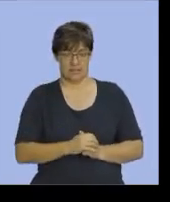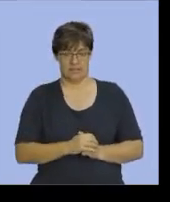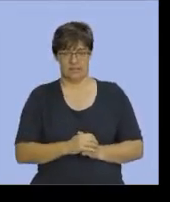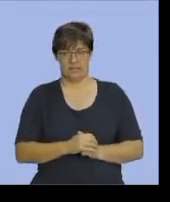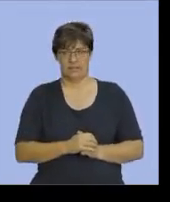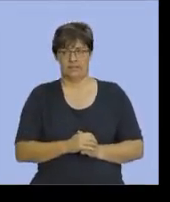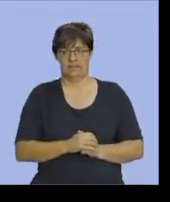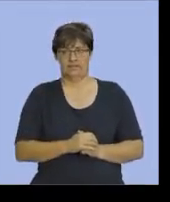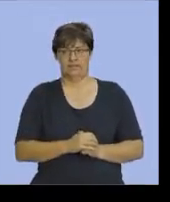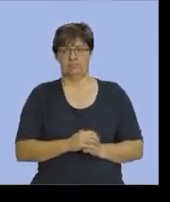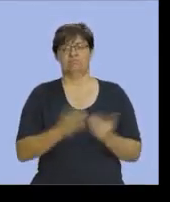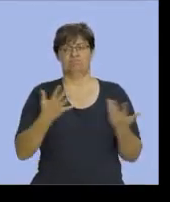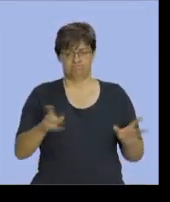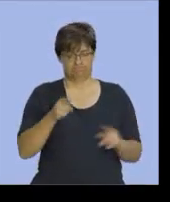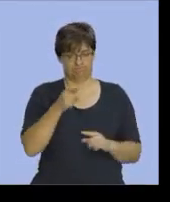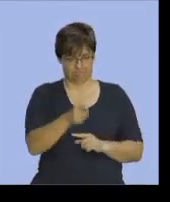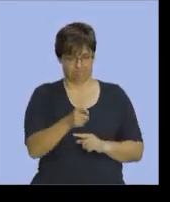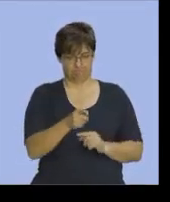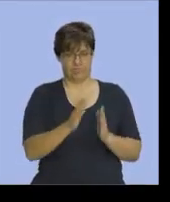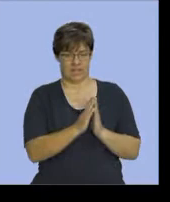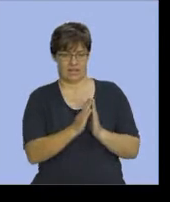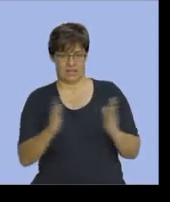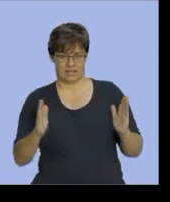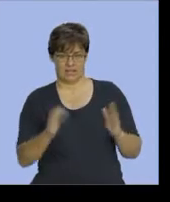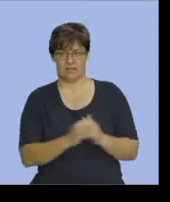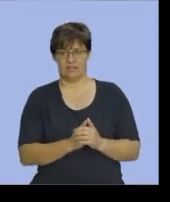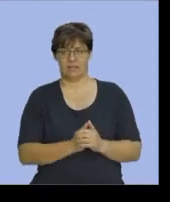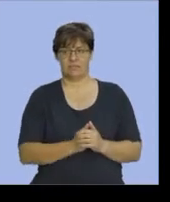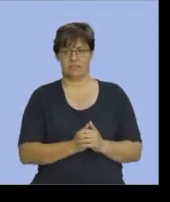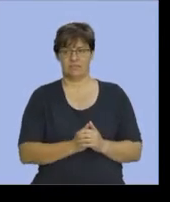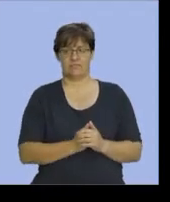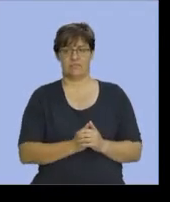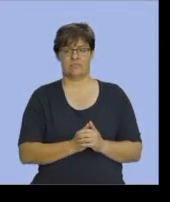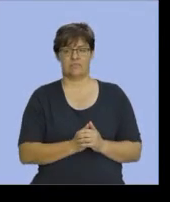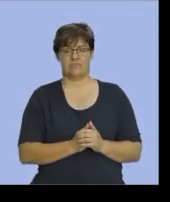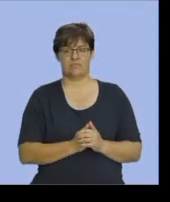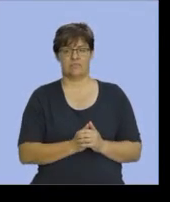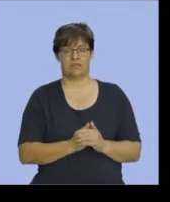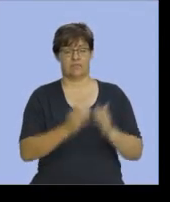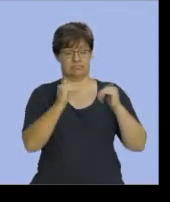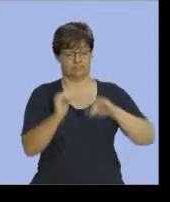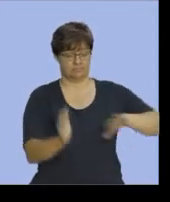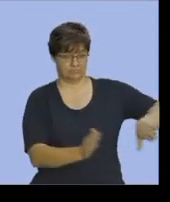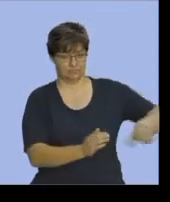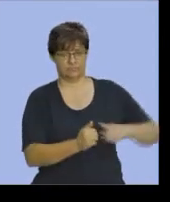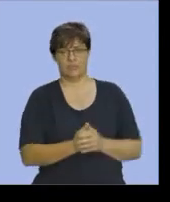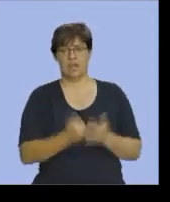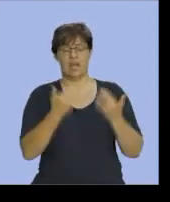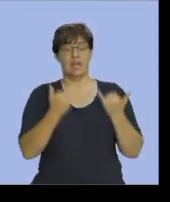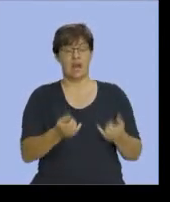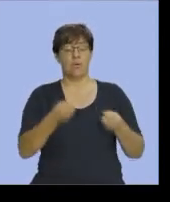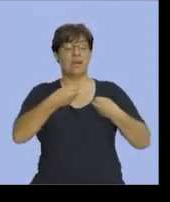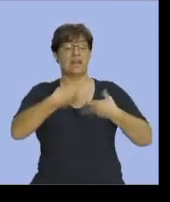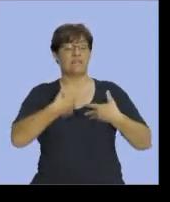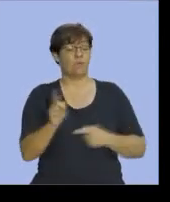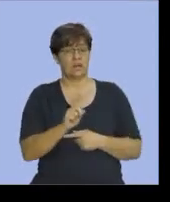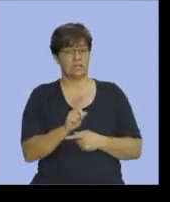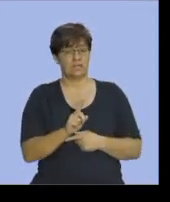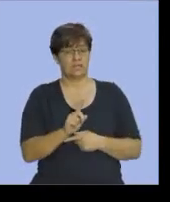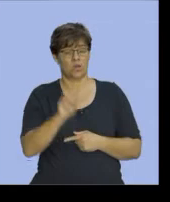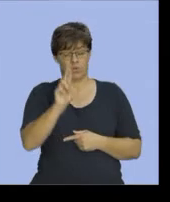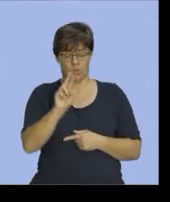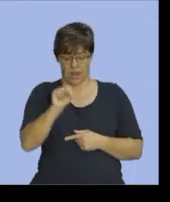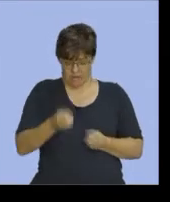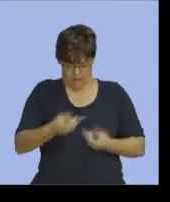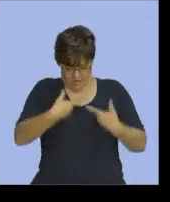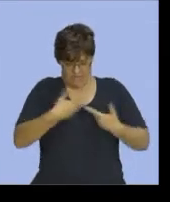8,83, and that will be the length of UN. Now, if maybe I am now given the